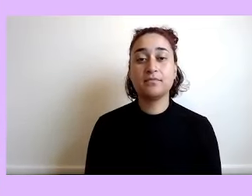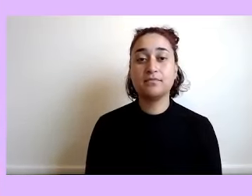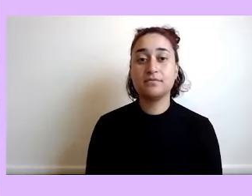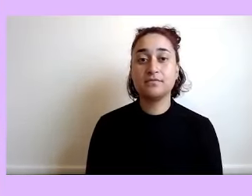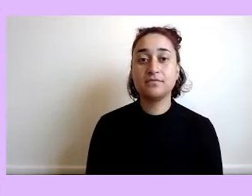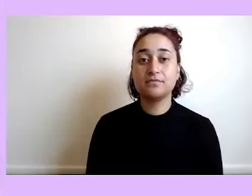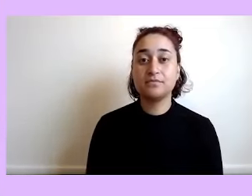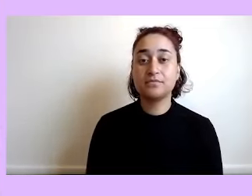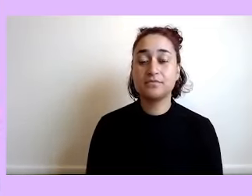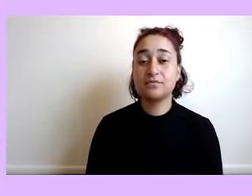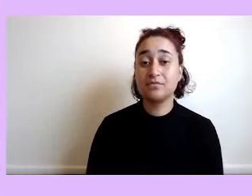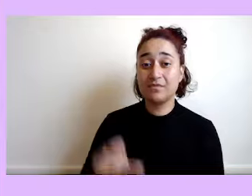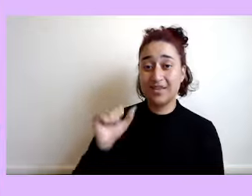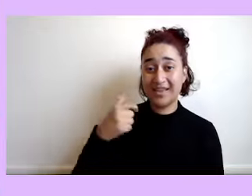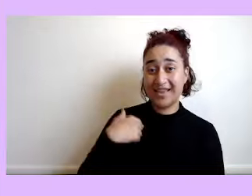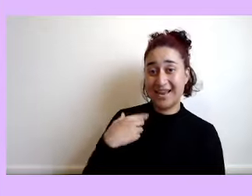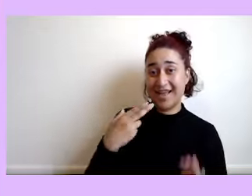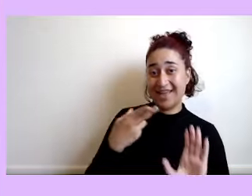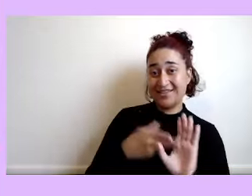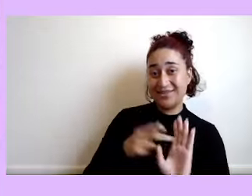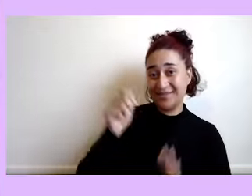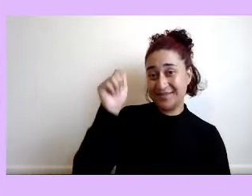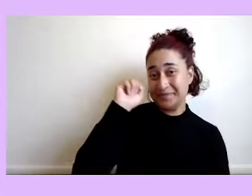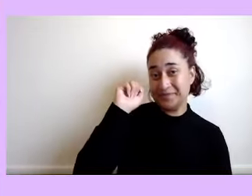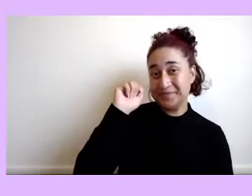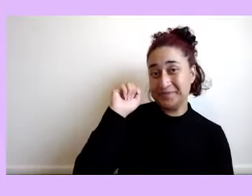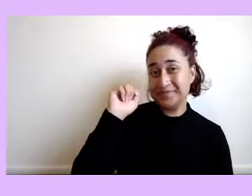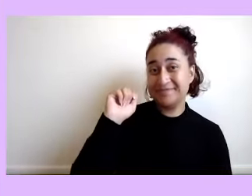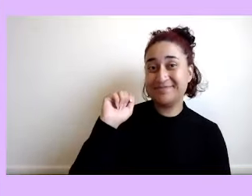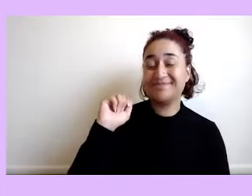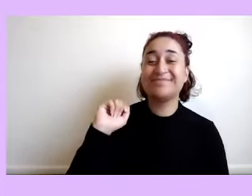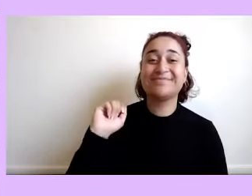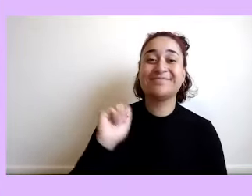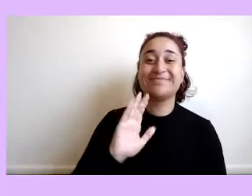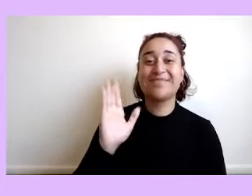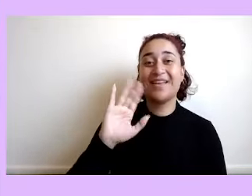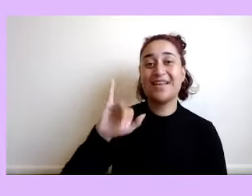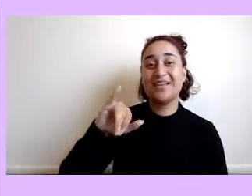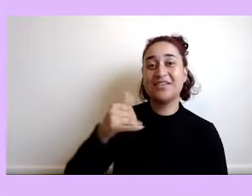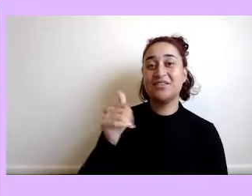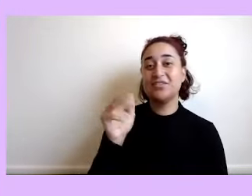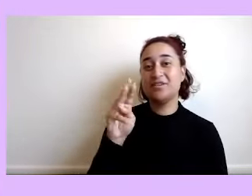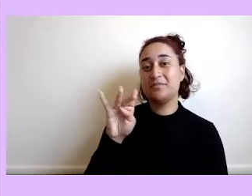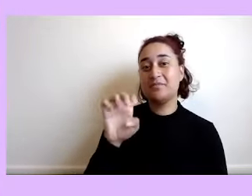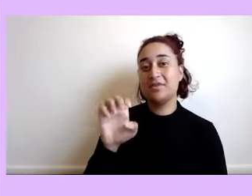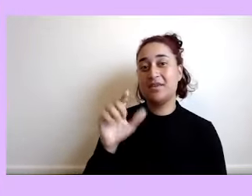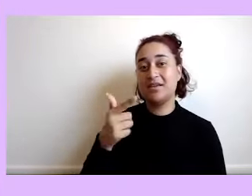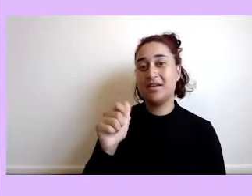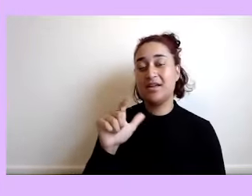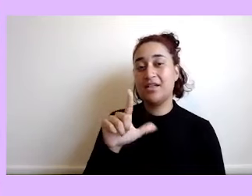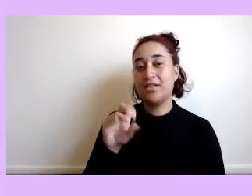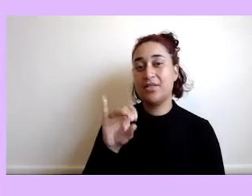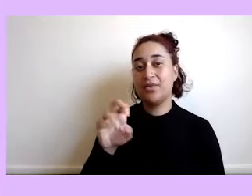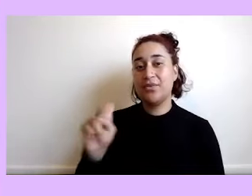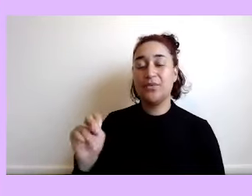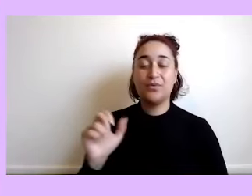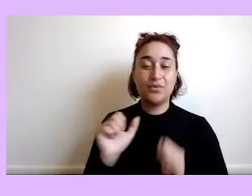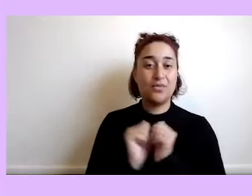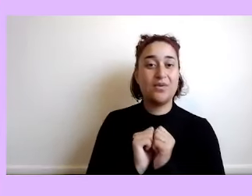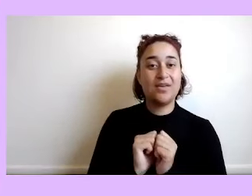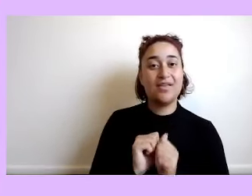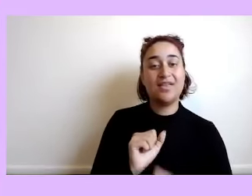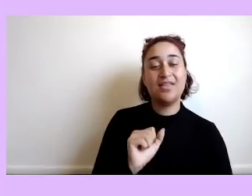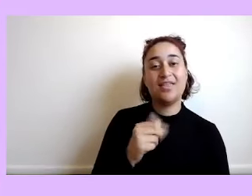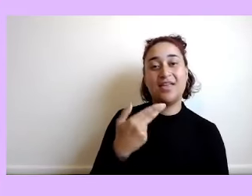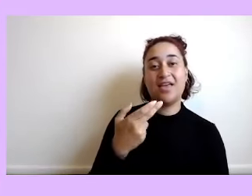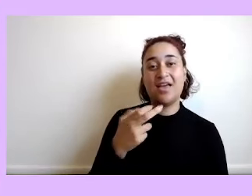hat for a second? Yes, absolutely. Jamie, please. Hat? Hi. Jamie Galoon, she, her, hers, with HowlRound, white woman, short brown